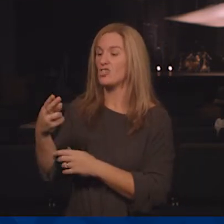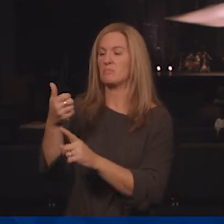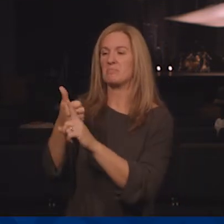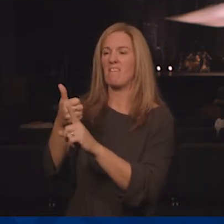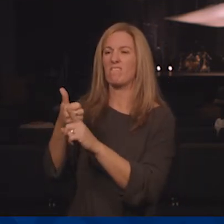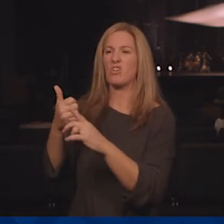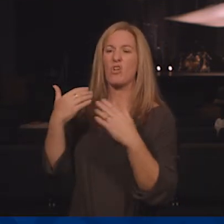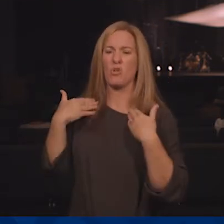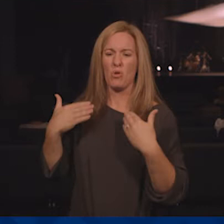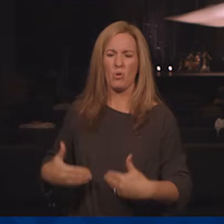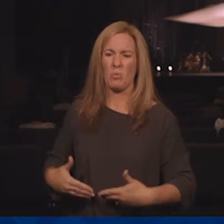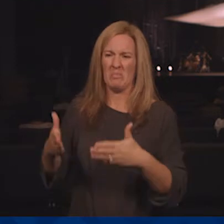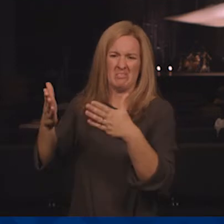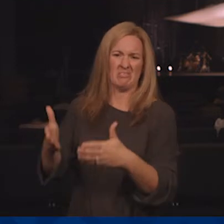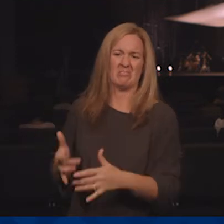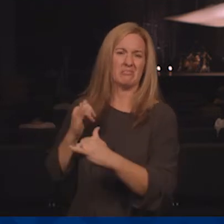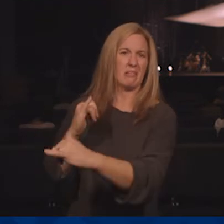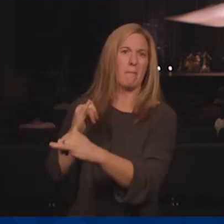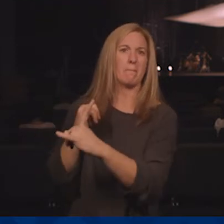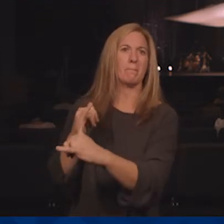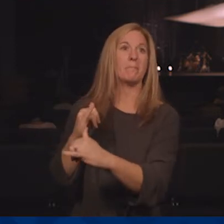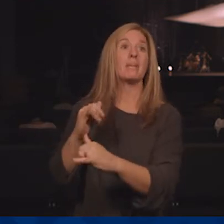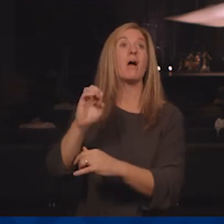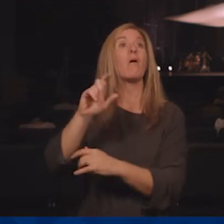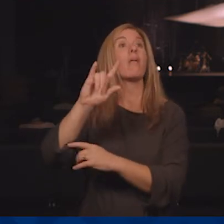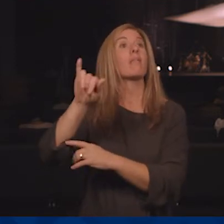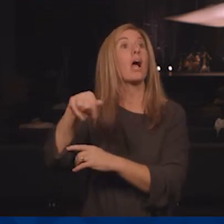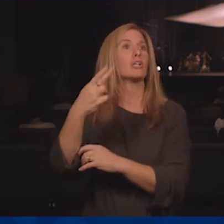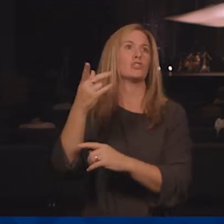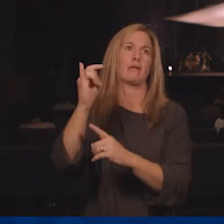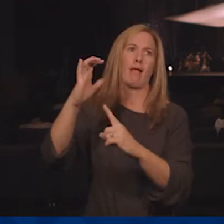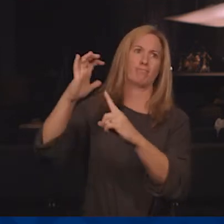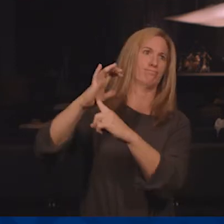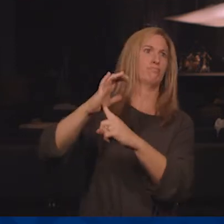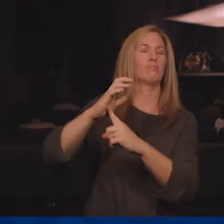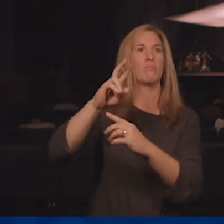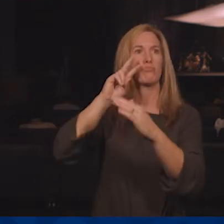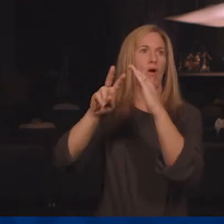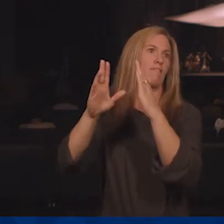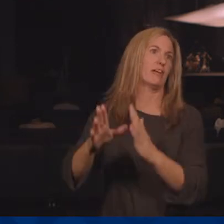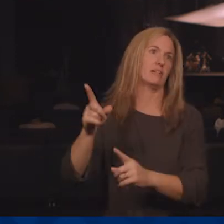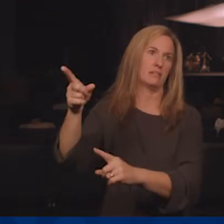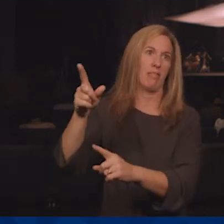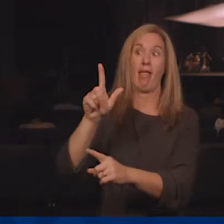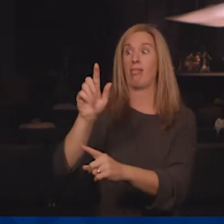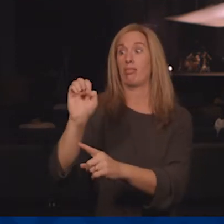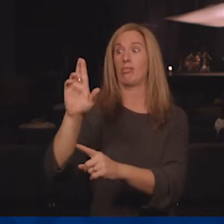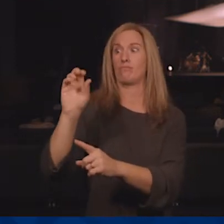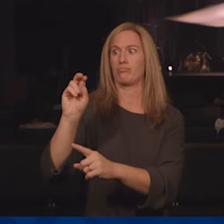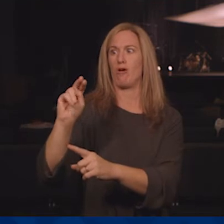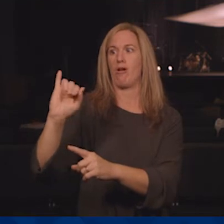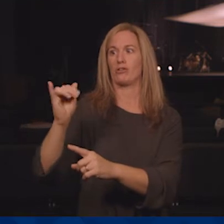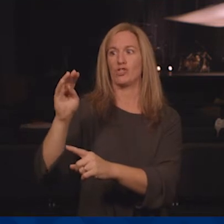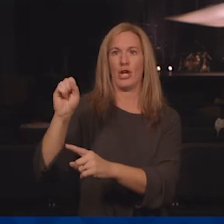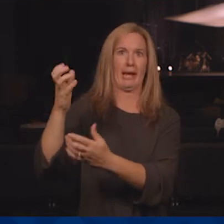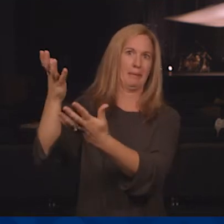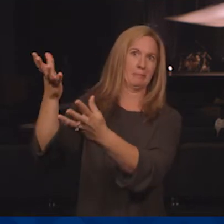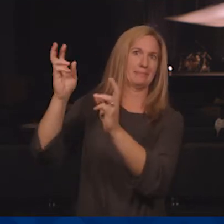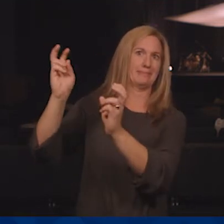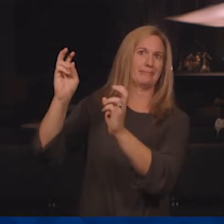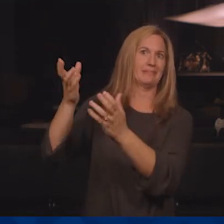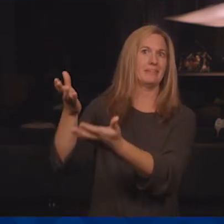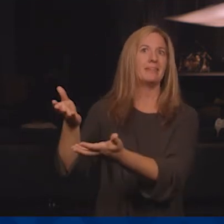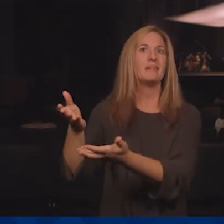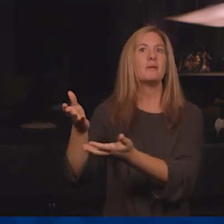Elijah was like the superhero prophet. He was like the LeBron James of prophets. But James makes a point to say he was just